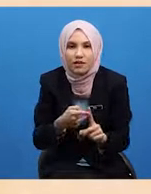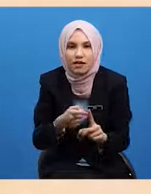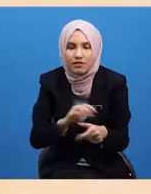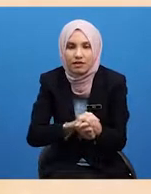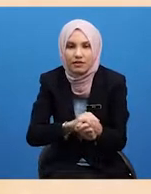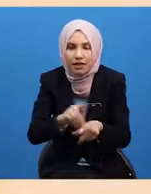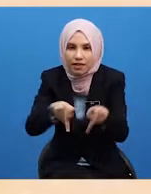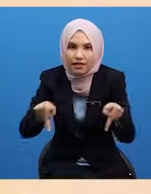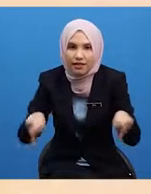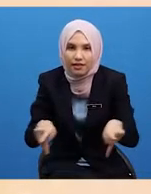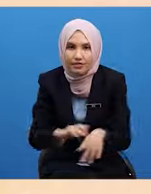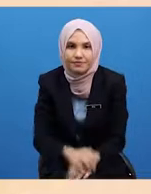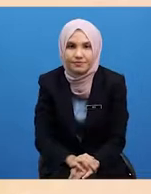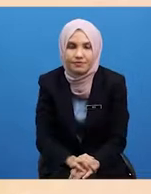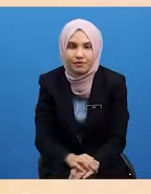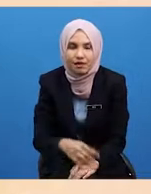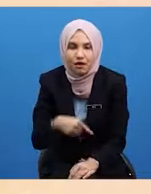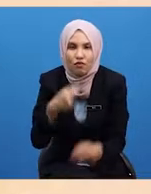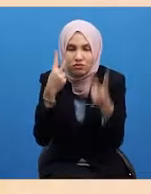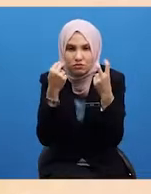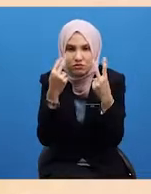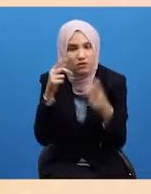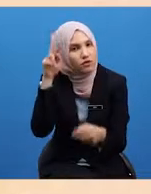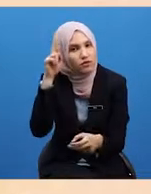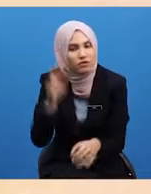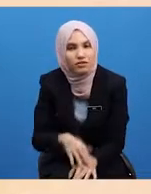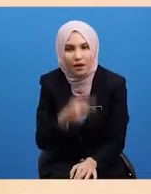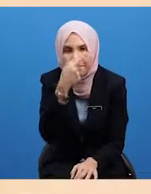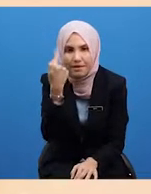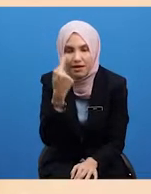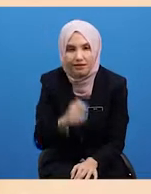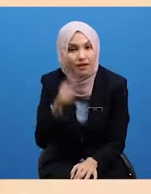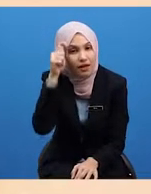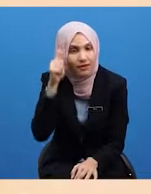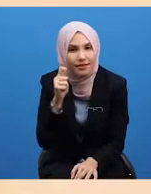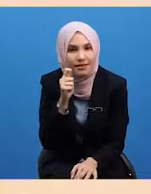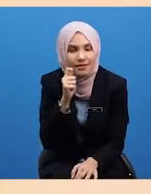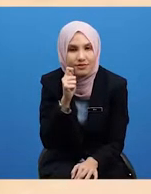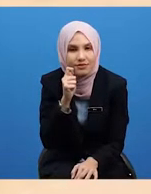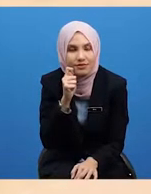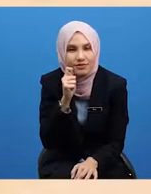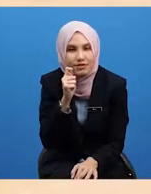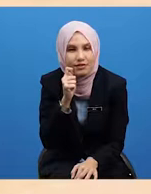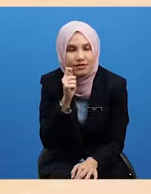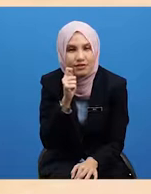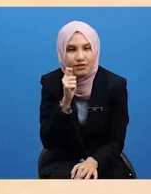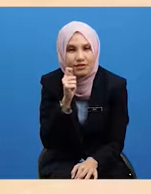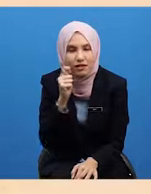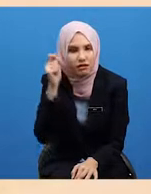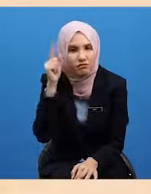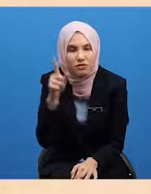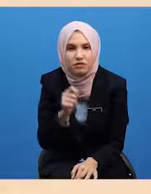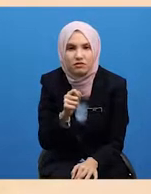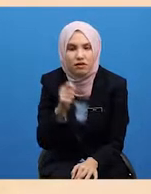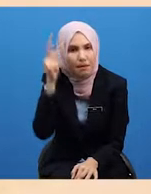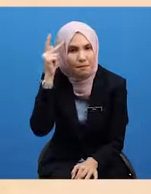Lake. I feel sad for Richard because as a teenager, he would expect his only